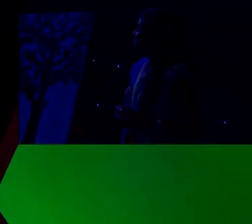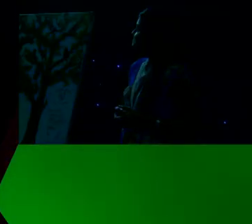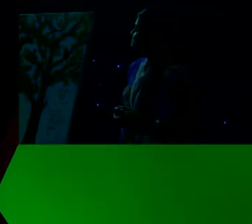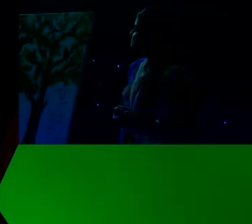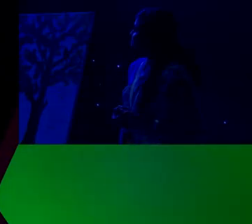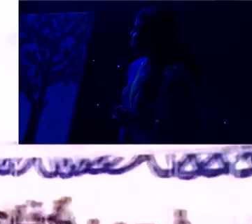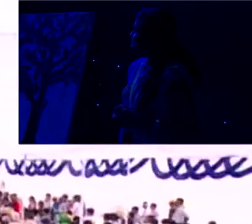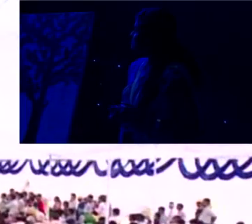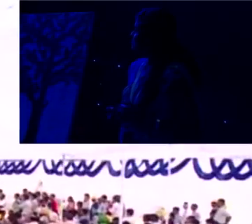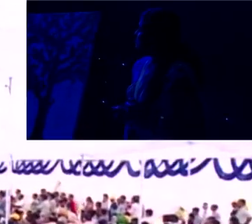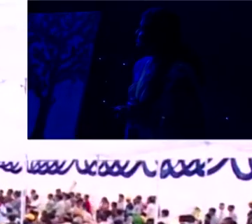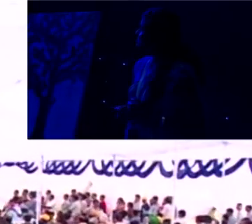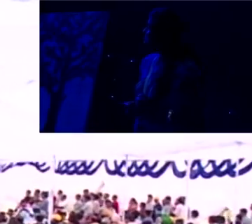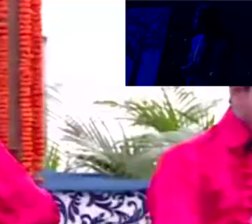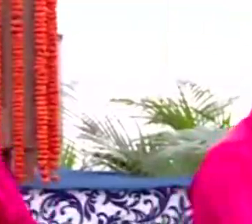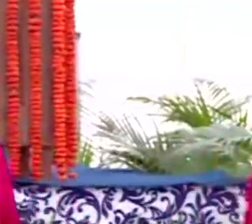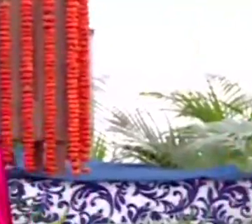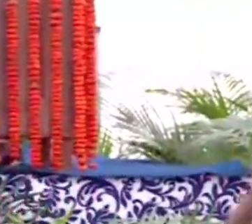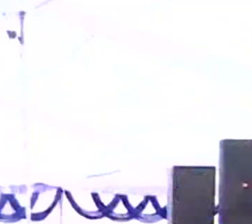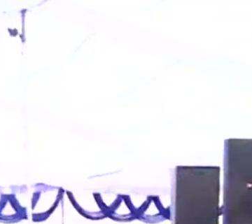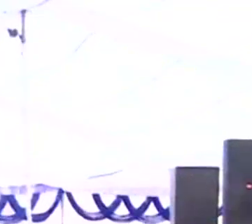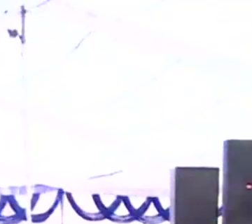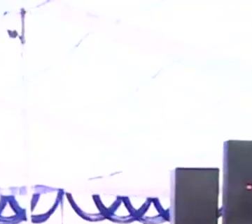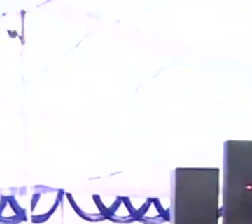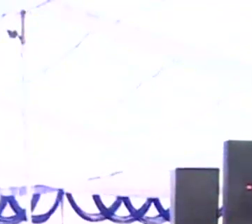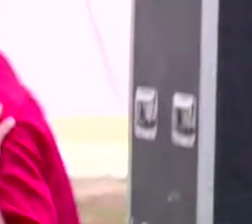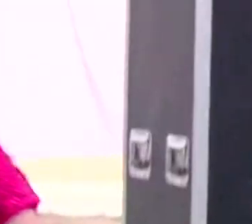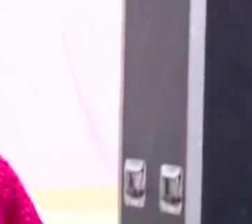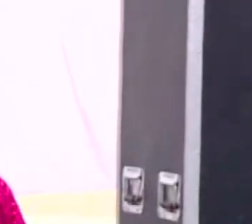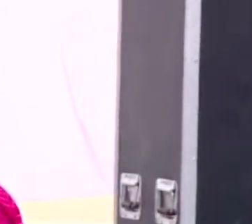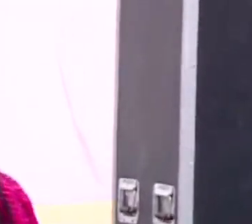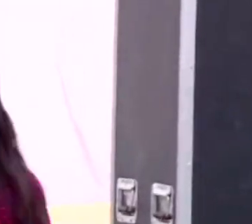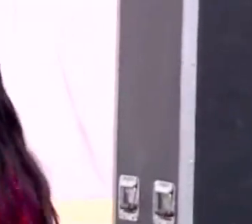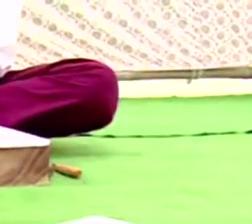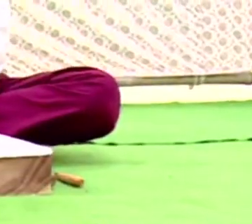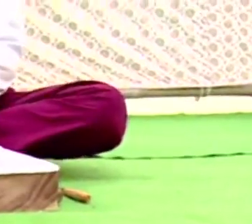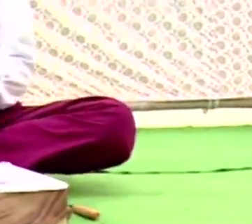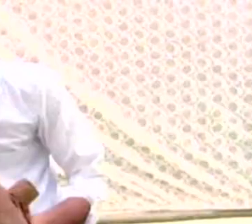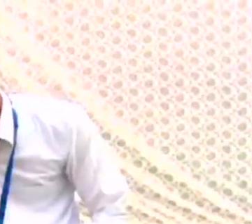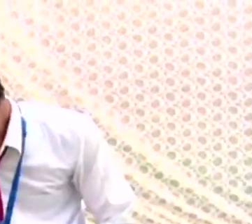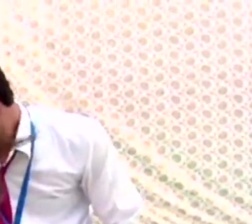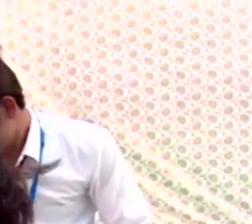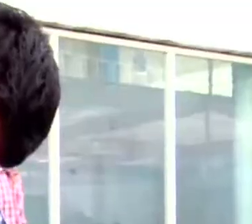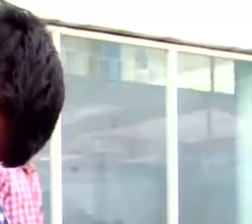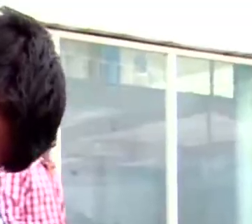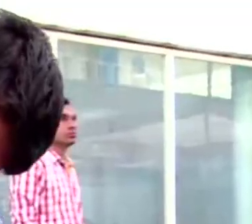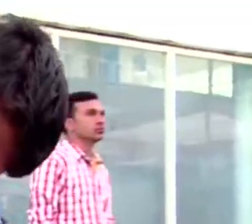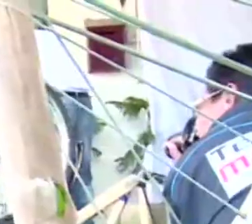Here is a clip from Abilympics again. This is the National